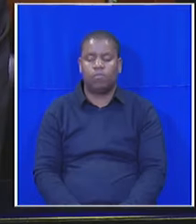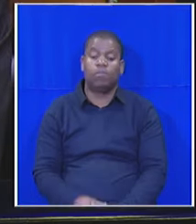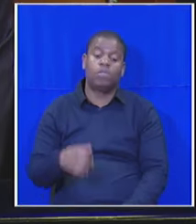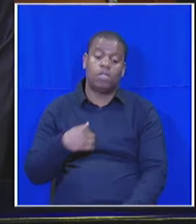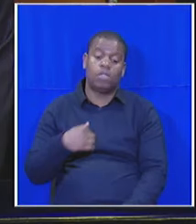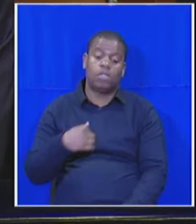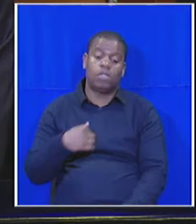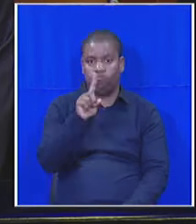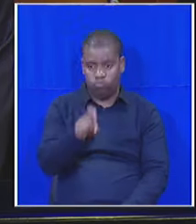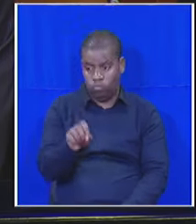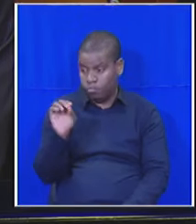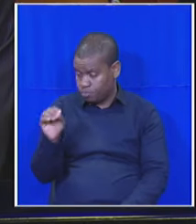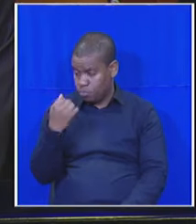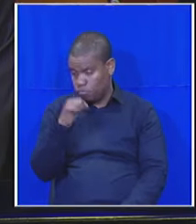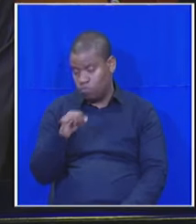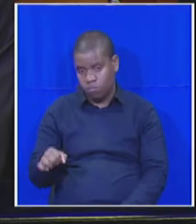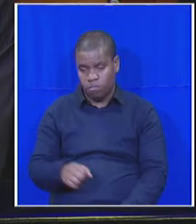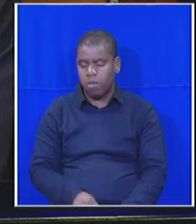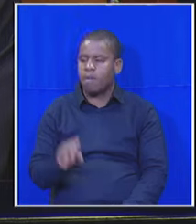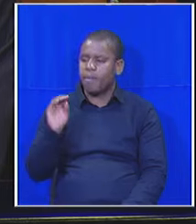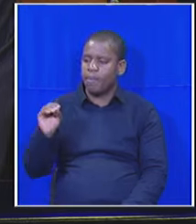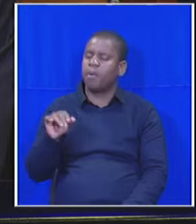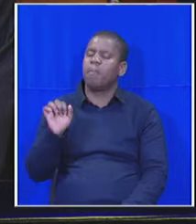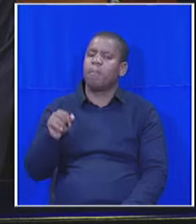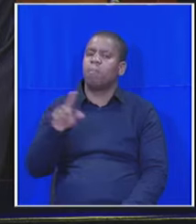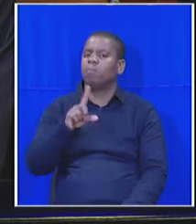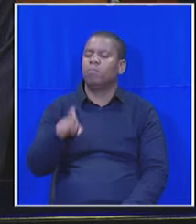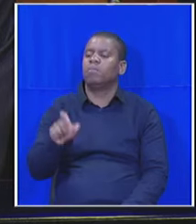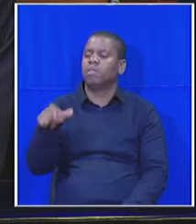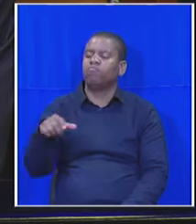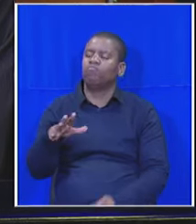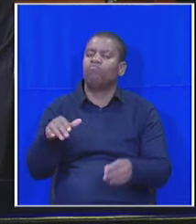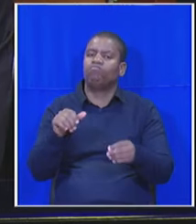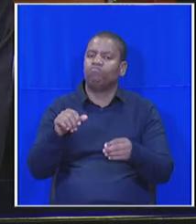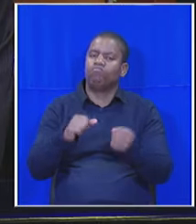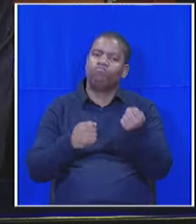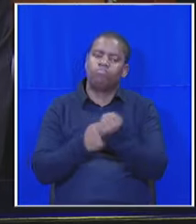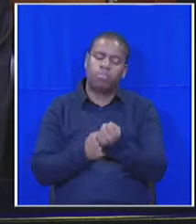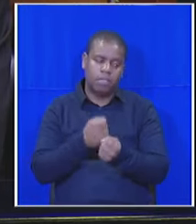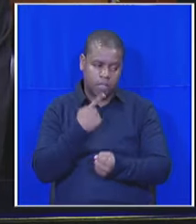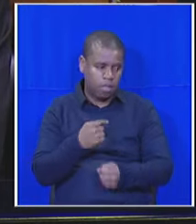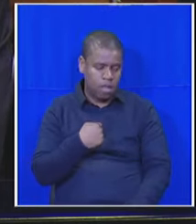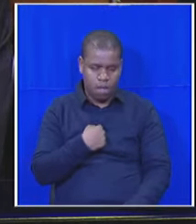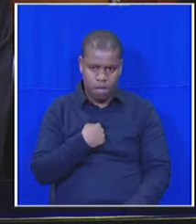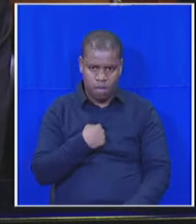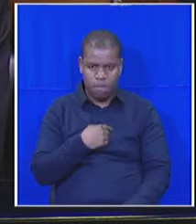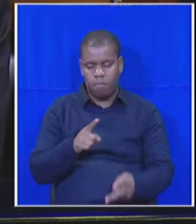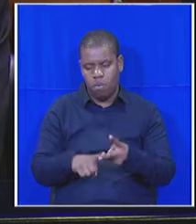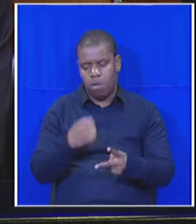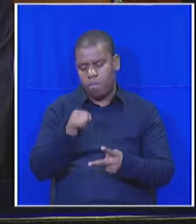again. Are there any objections? There's objections. I put the question. Those in favour will say aye. And those against will say